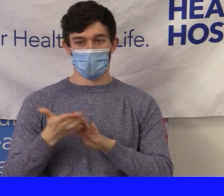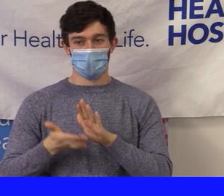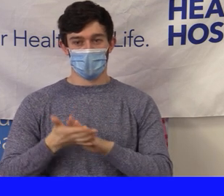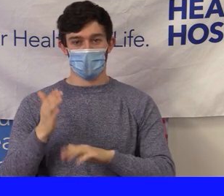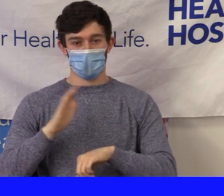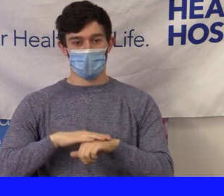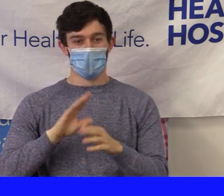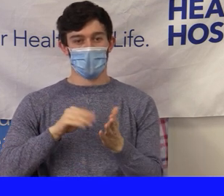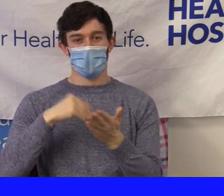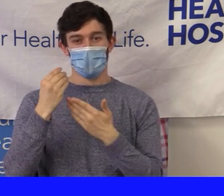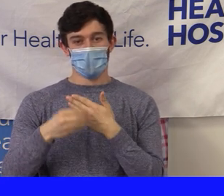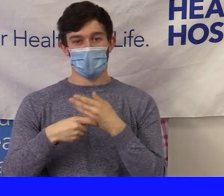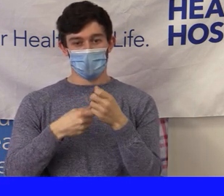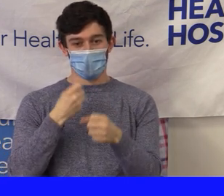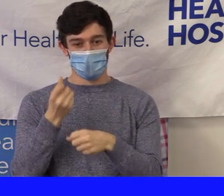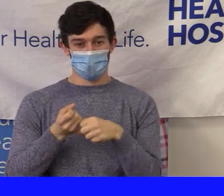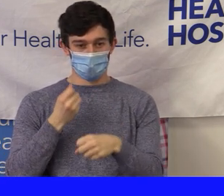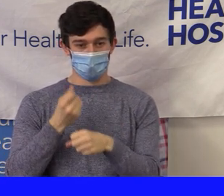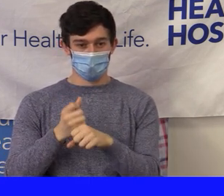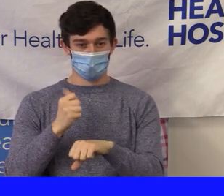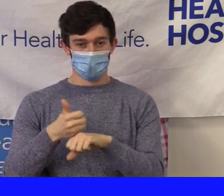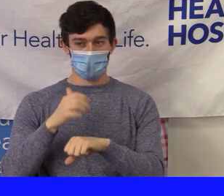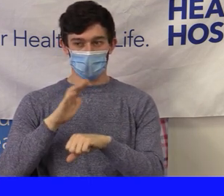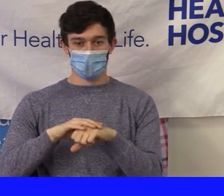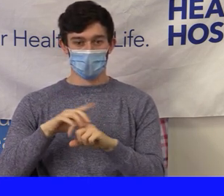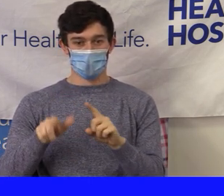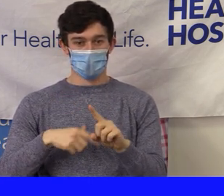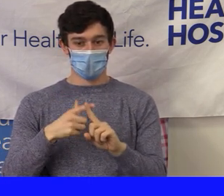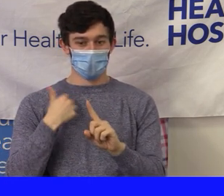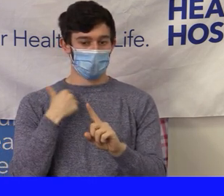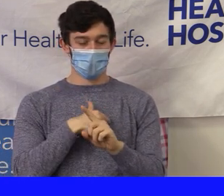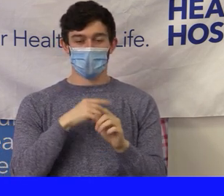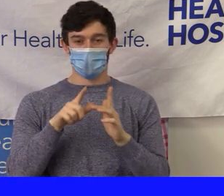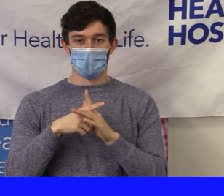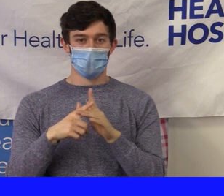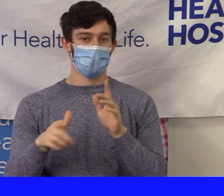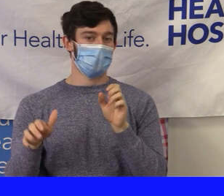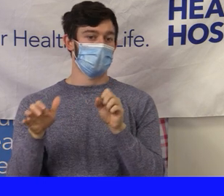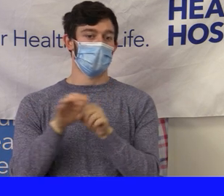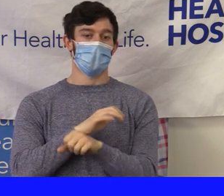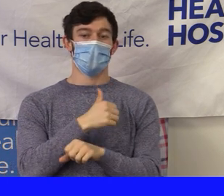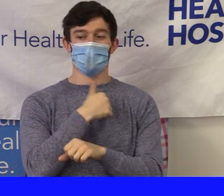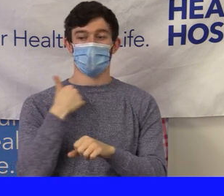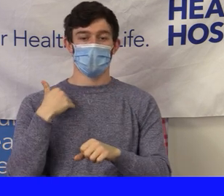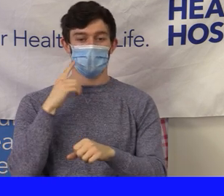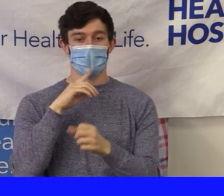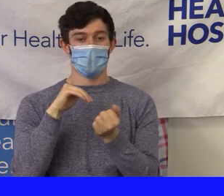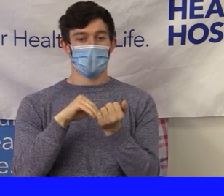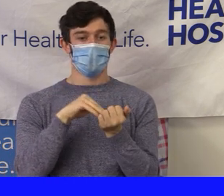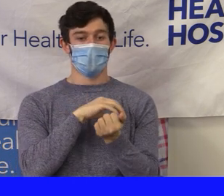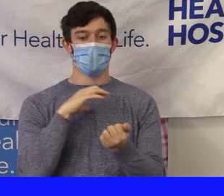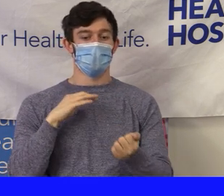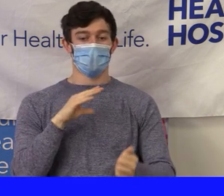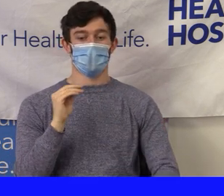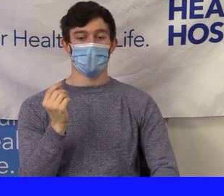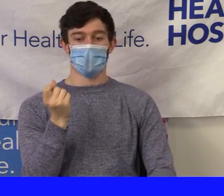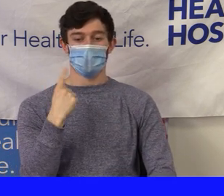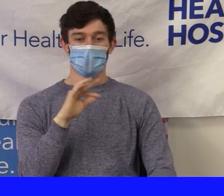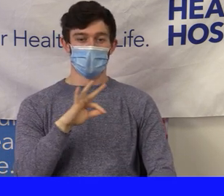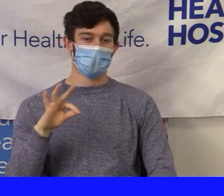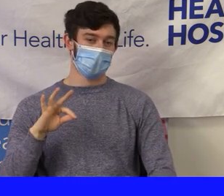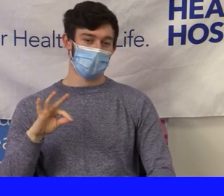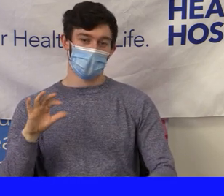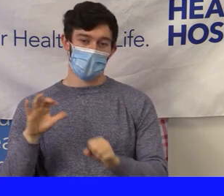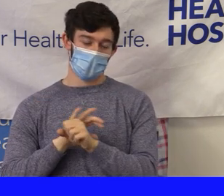on a calendar year basis, given when we started. It covers members of Doctors Council and 1199, as I discussed earlier. It